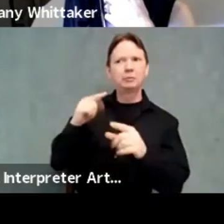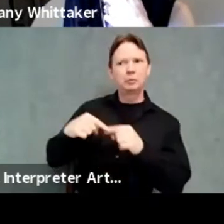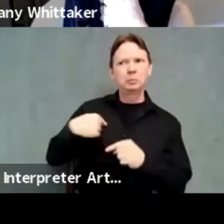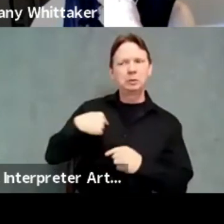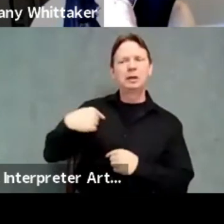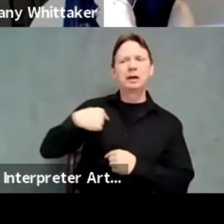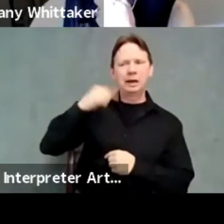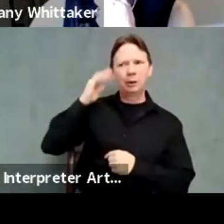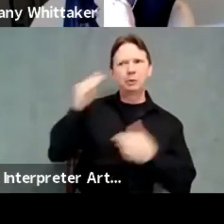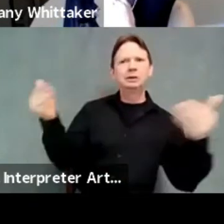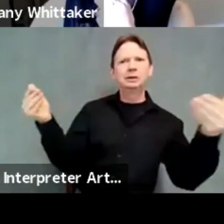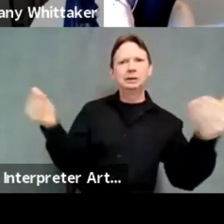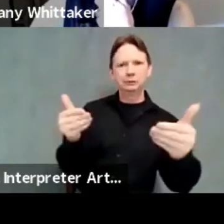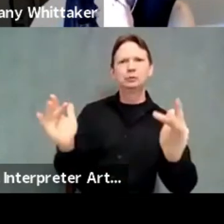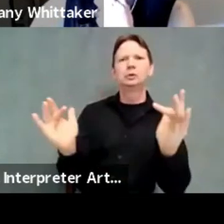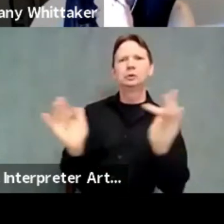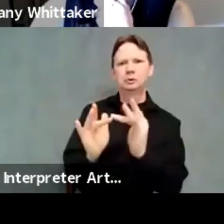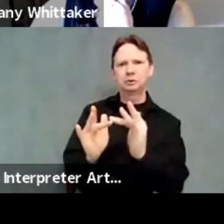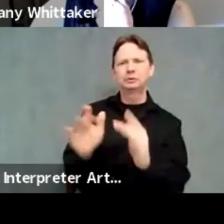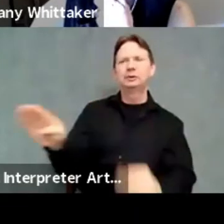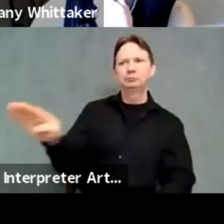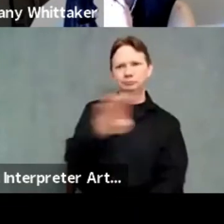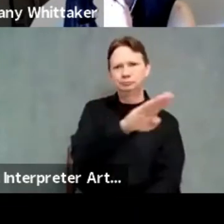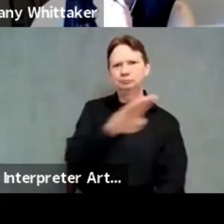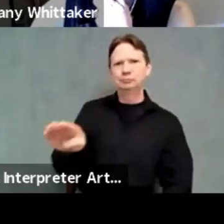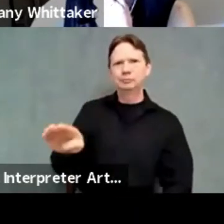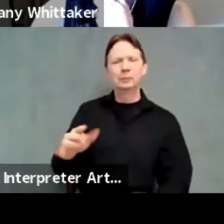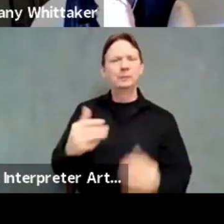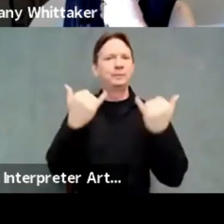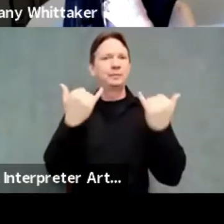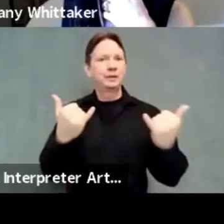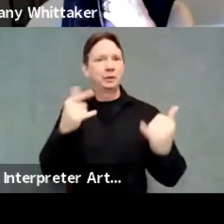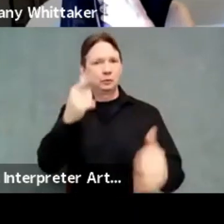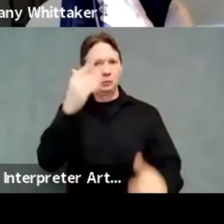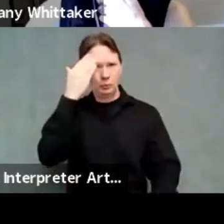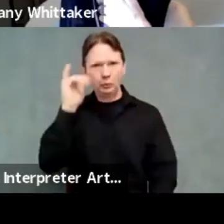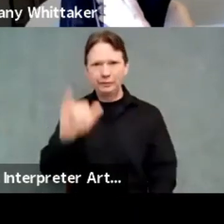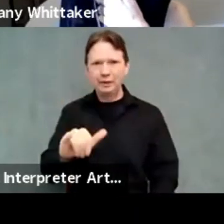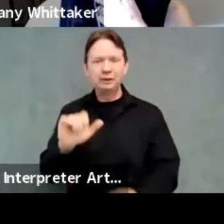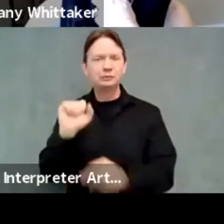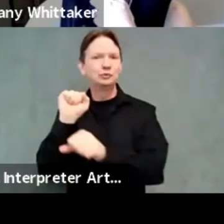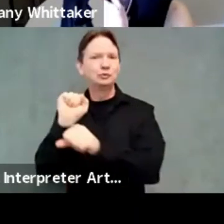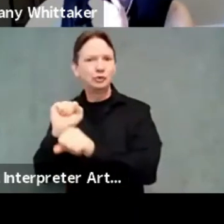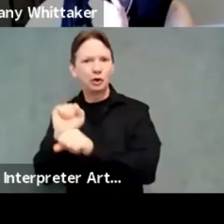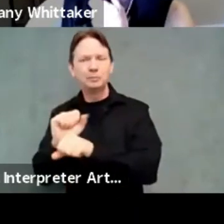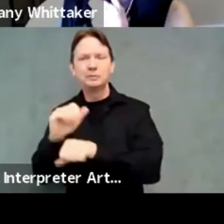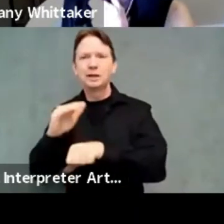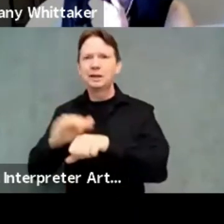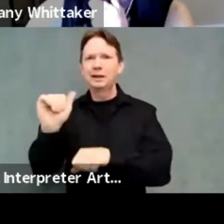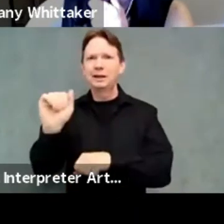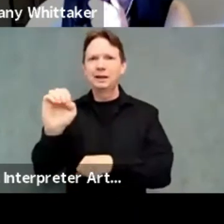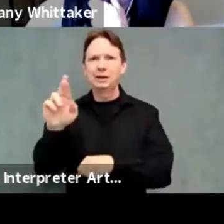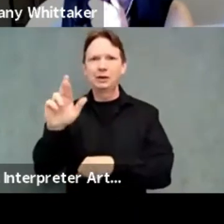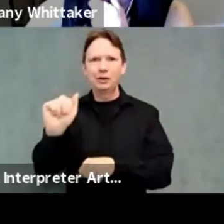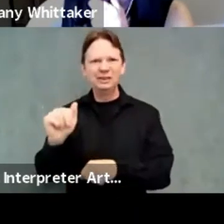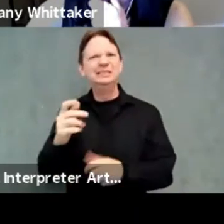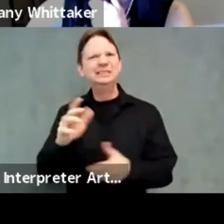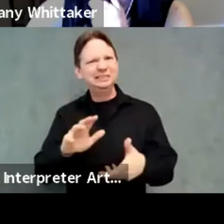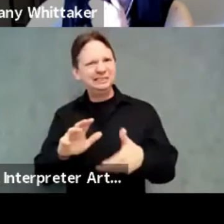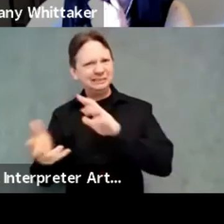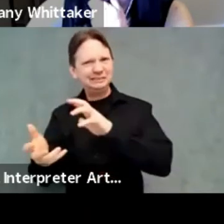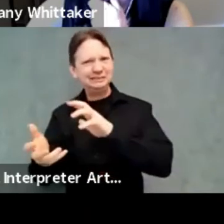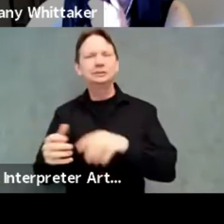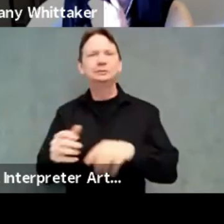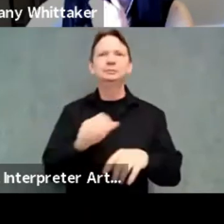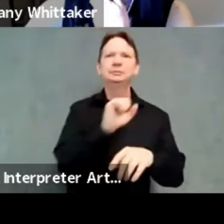a crazy time, as you all know, both in semesters at your jobs as well as at AERA. And so I think emails